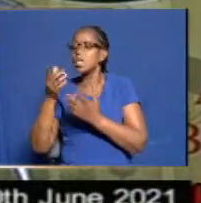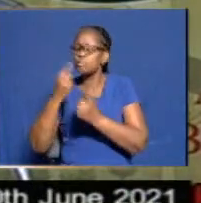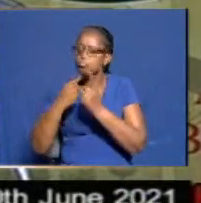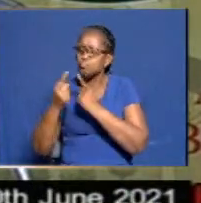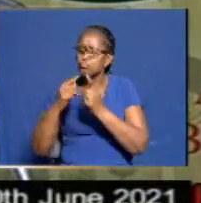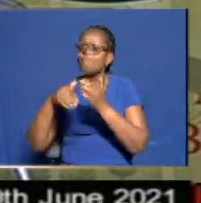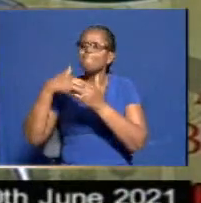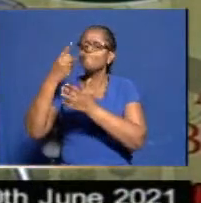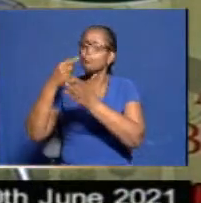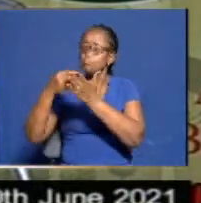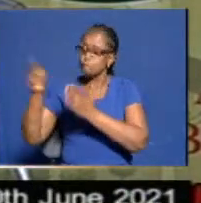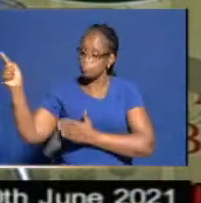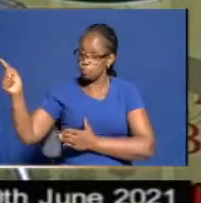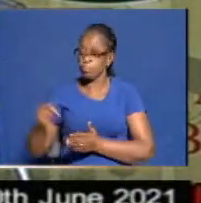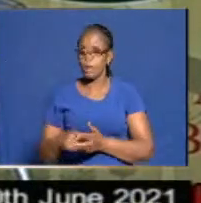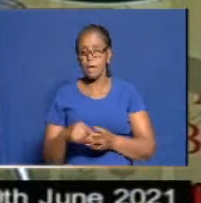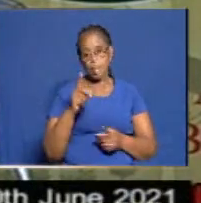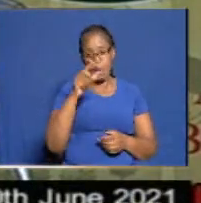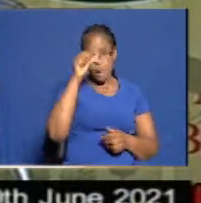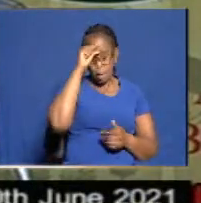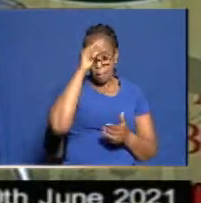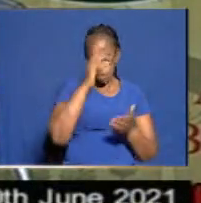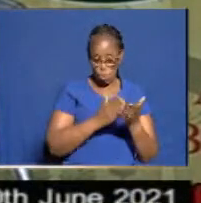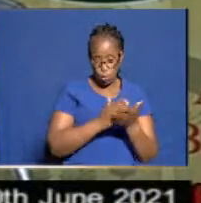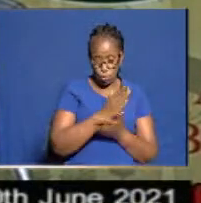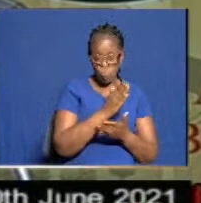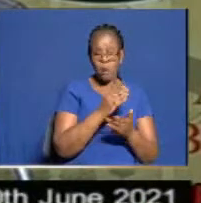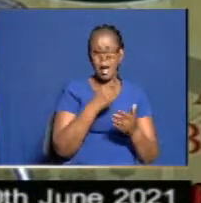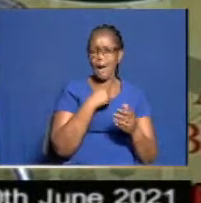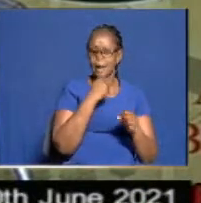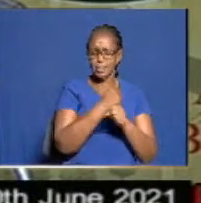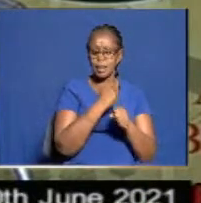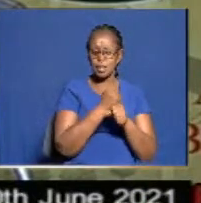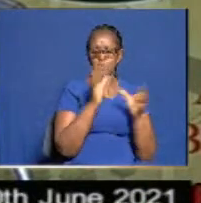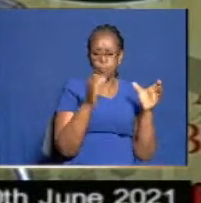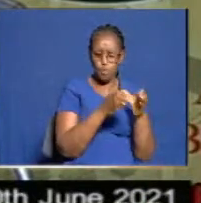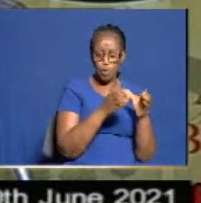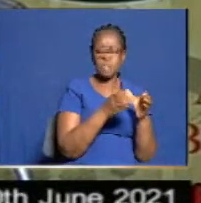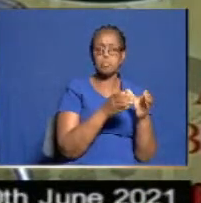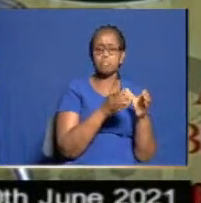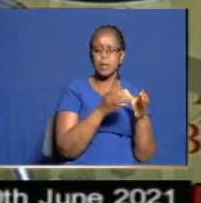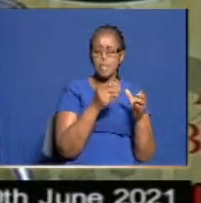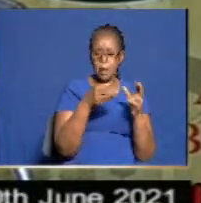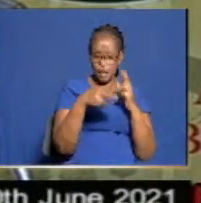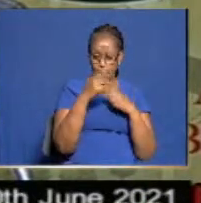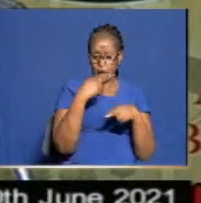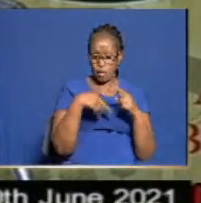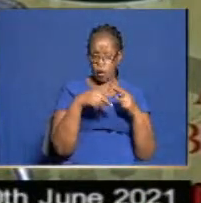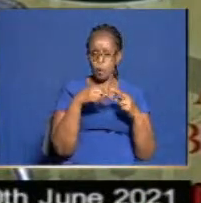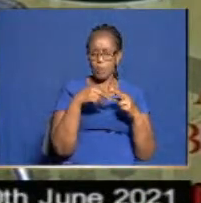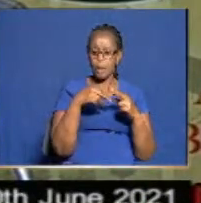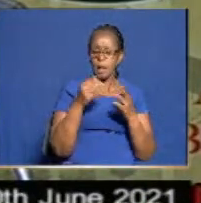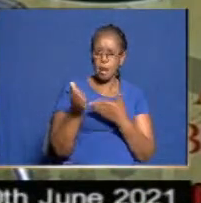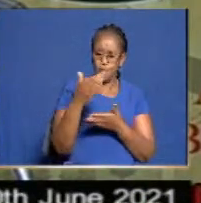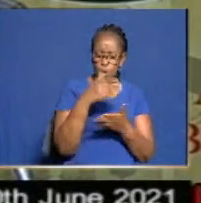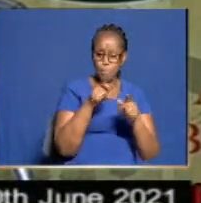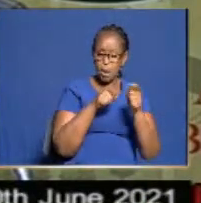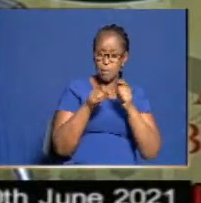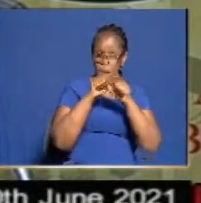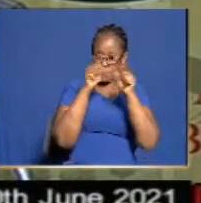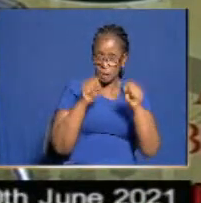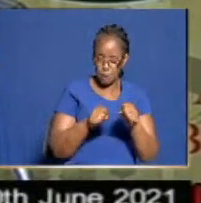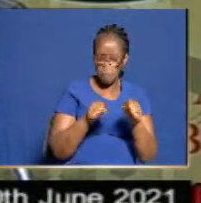Mr. Speaker, the government, through a multi-agency task force, has reviewed existing revenue management system with a